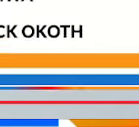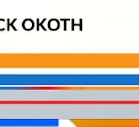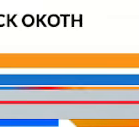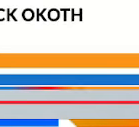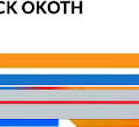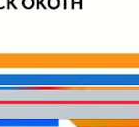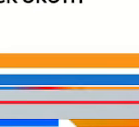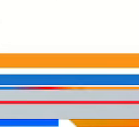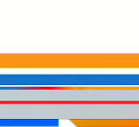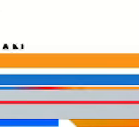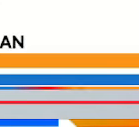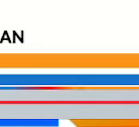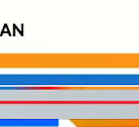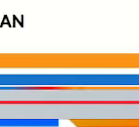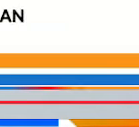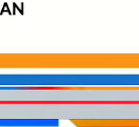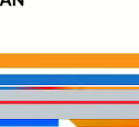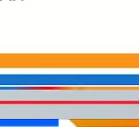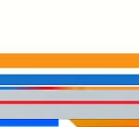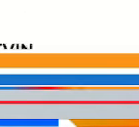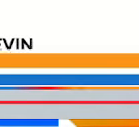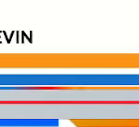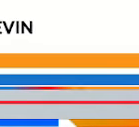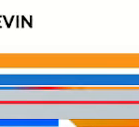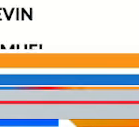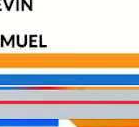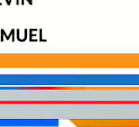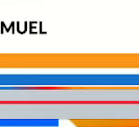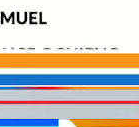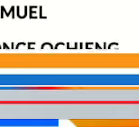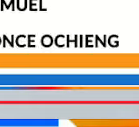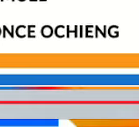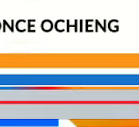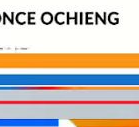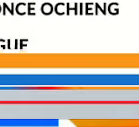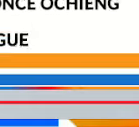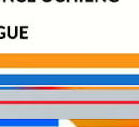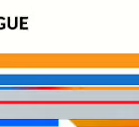I also want to salute my co-founder,